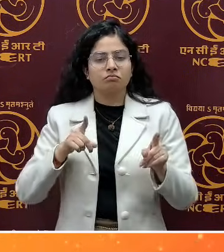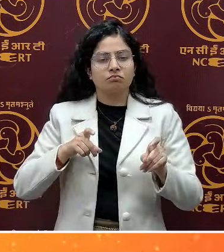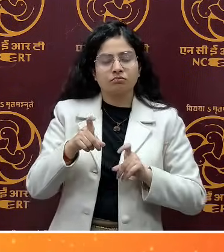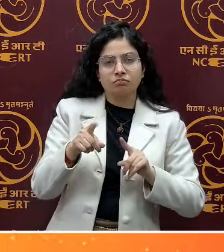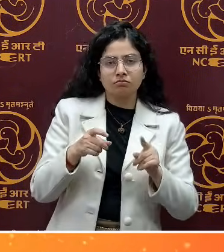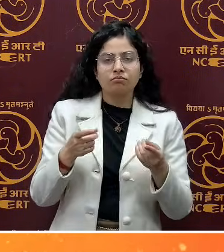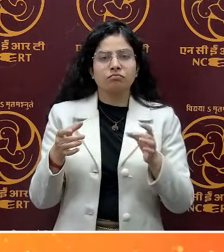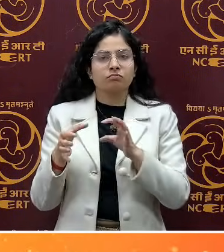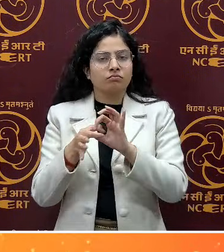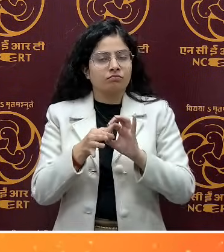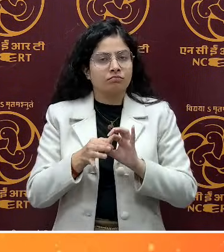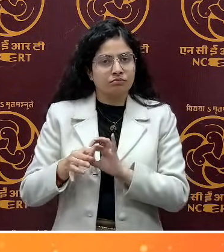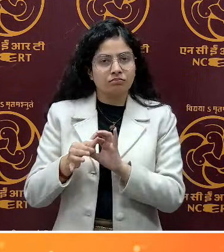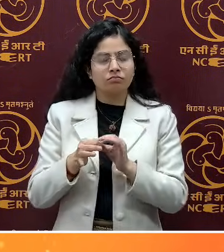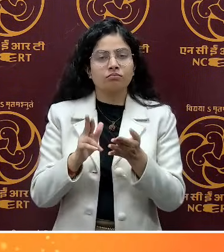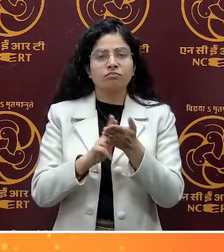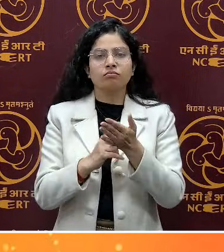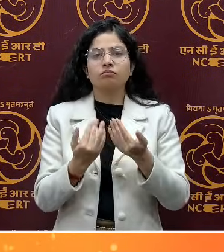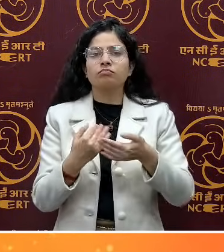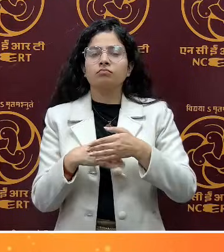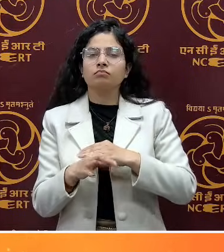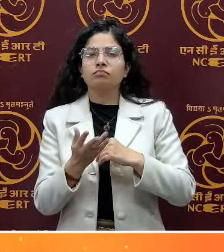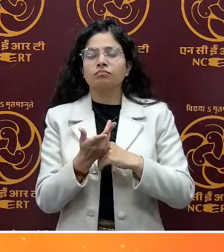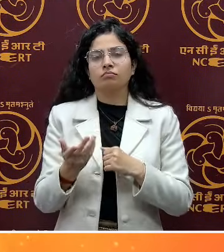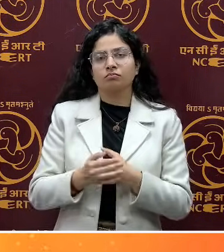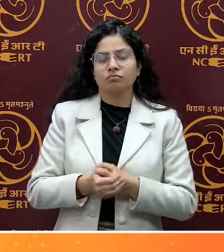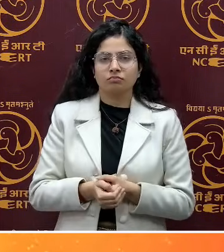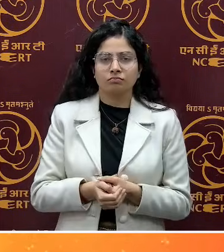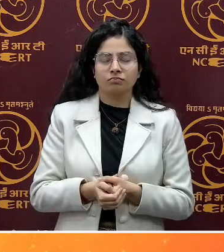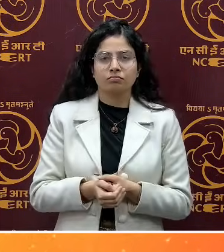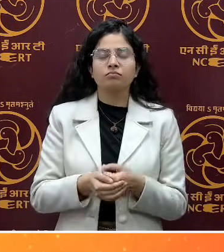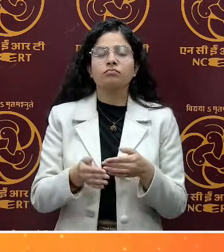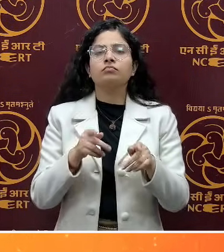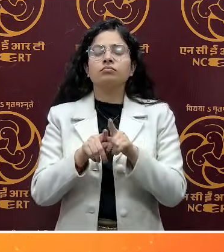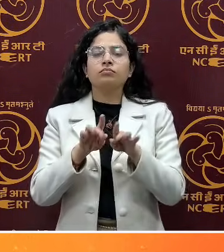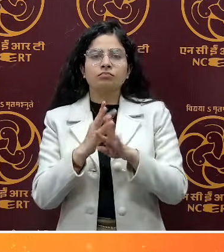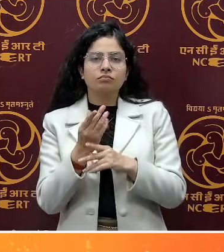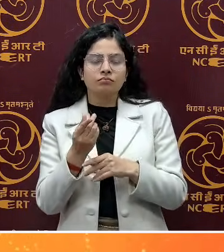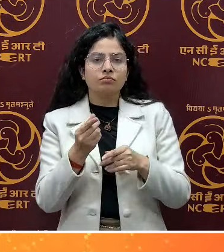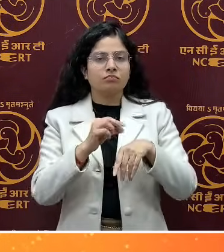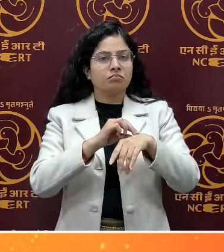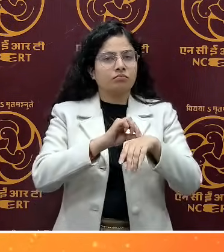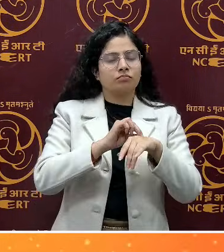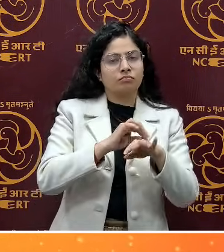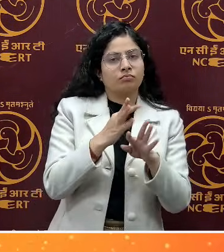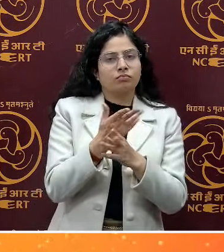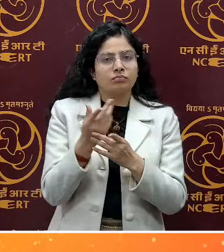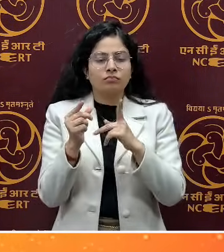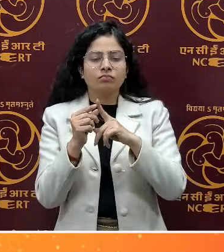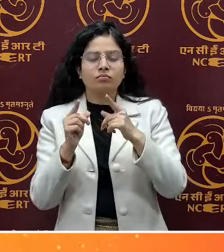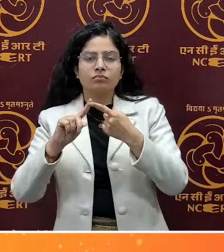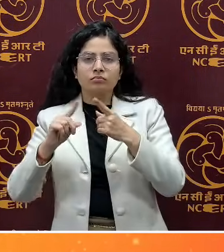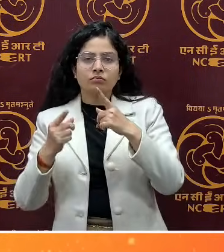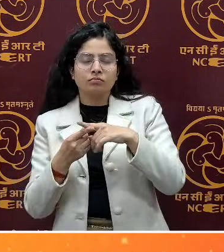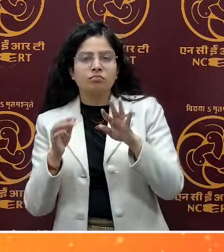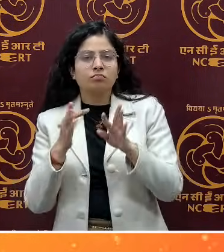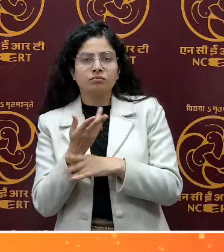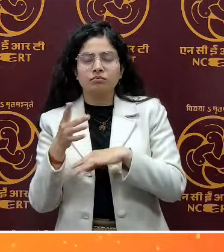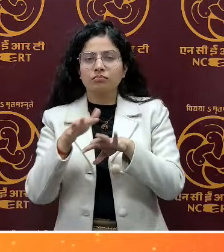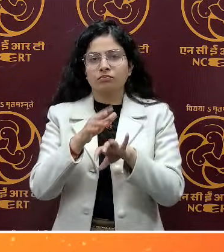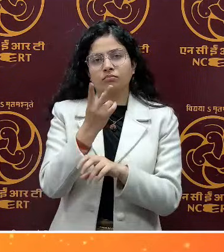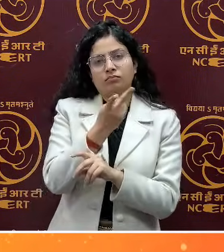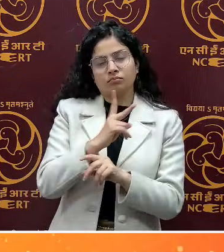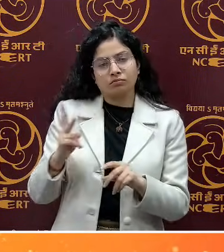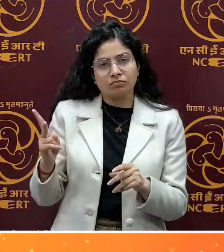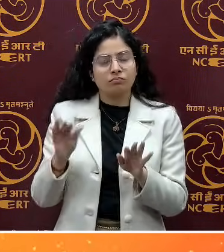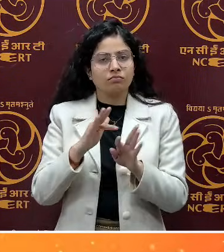are interacting in nature. So let it be humans or say the pets, the wild animals, even